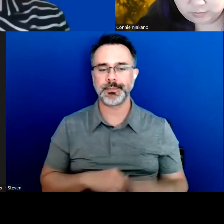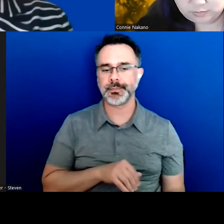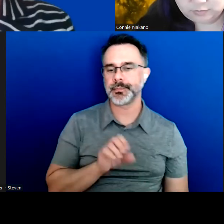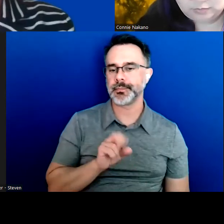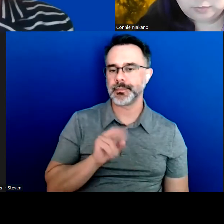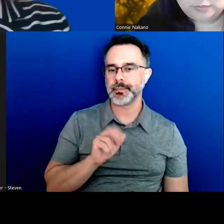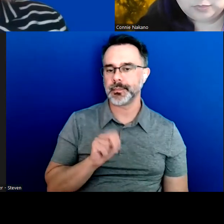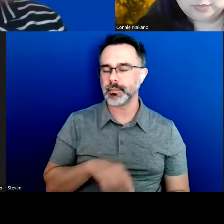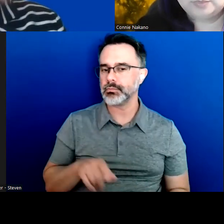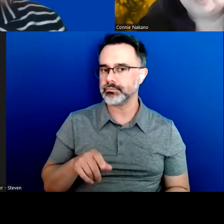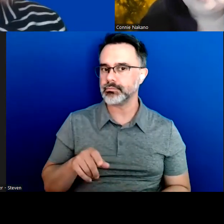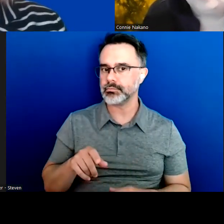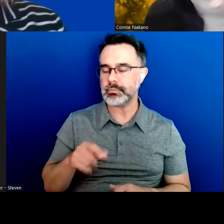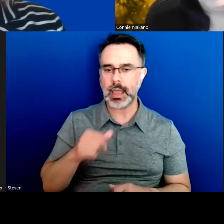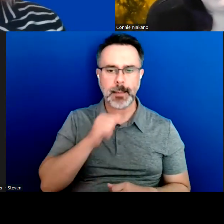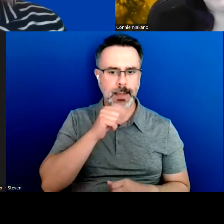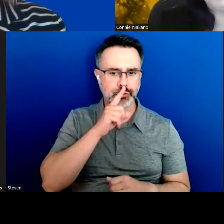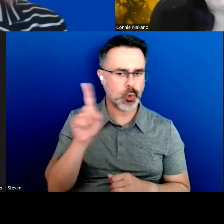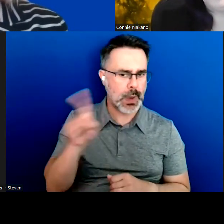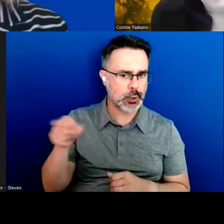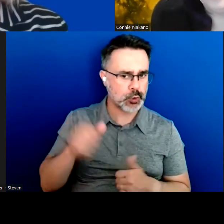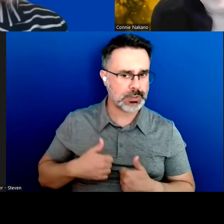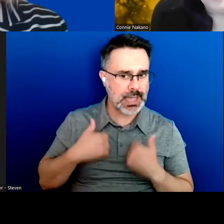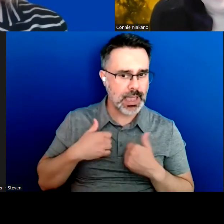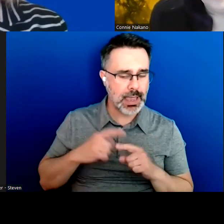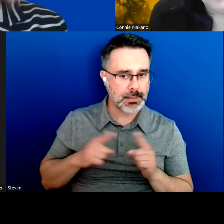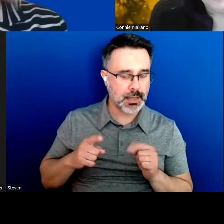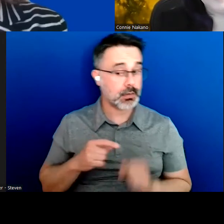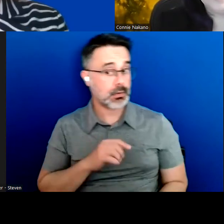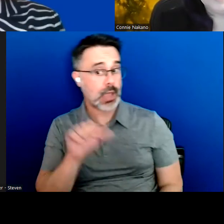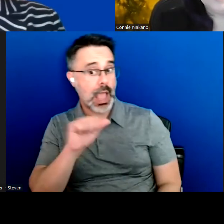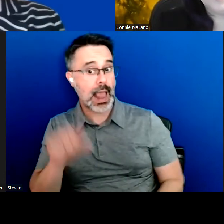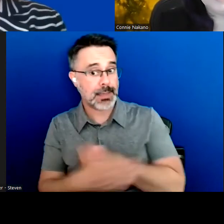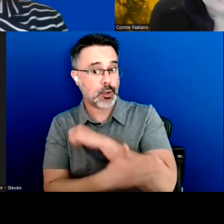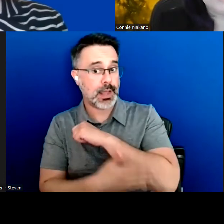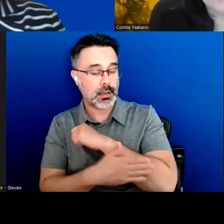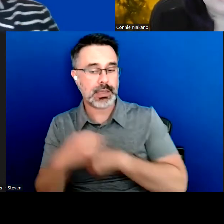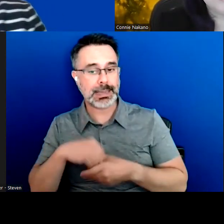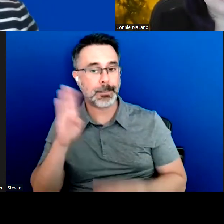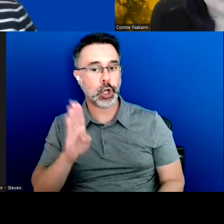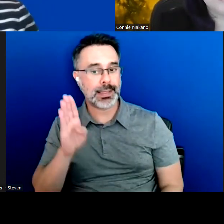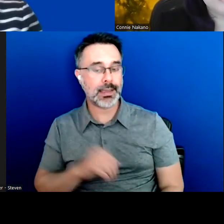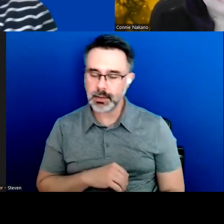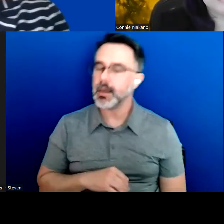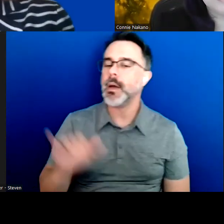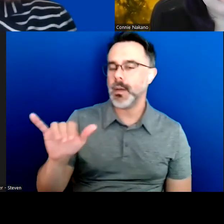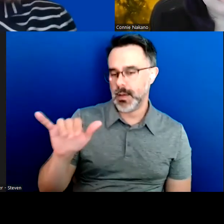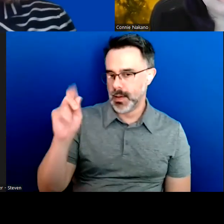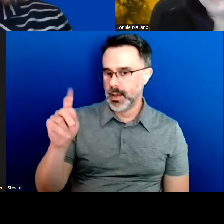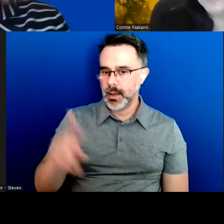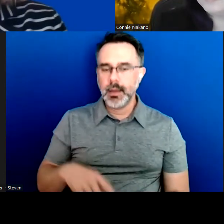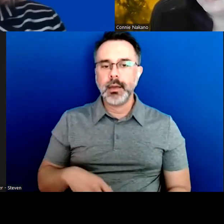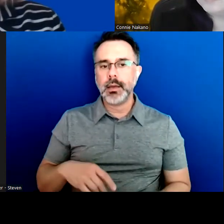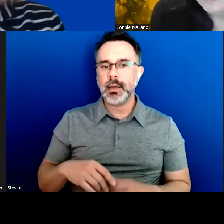not sure where you reside, Kester, but we'd love to. Yeah, Alameda County. I live Okay. in Berkeley. Okay, okay.